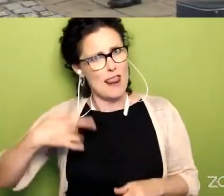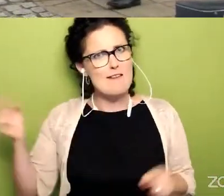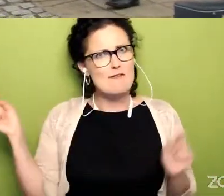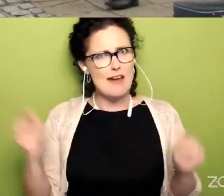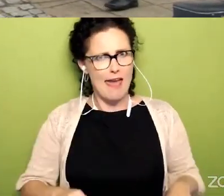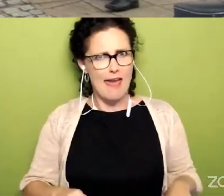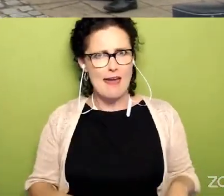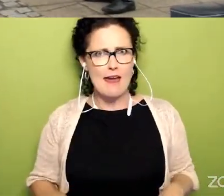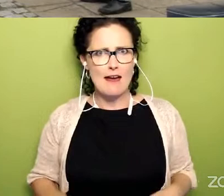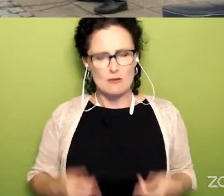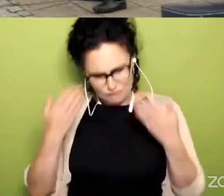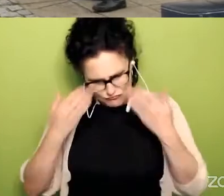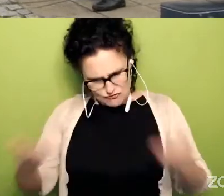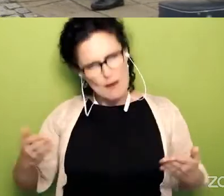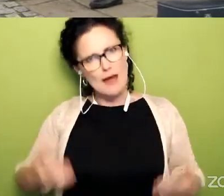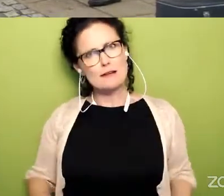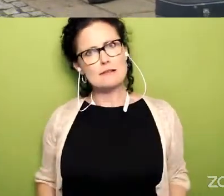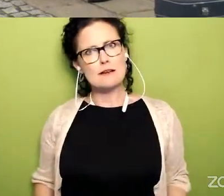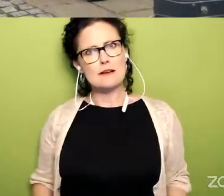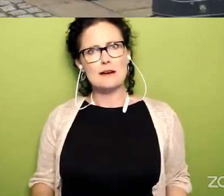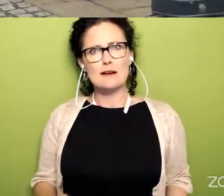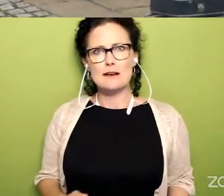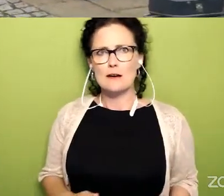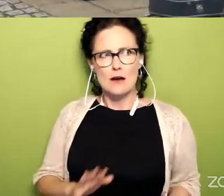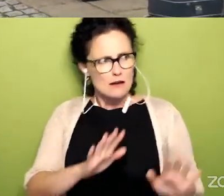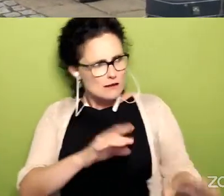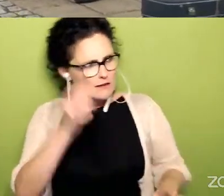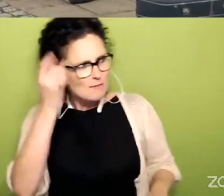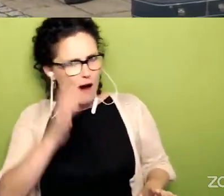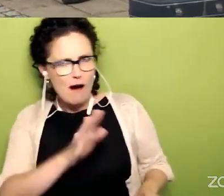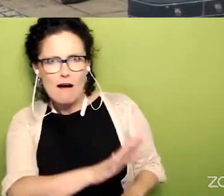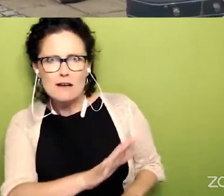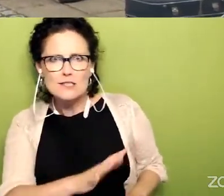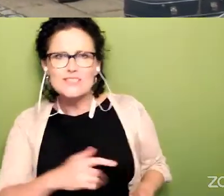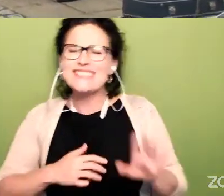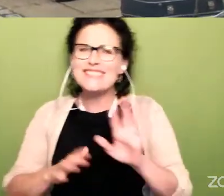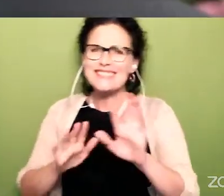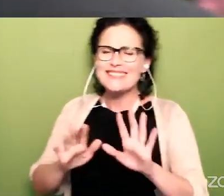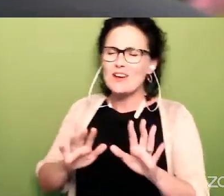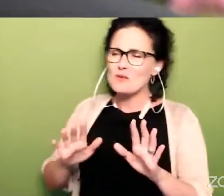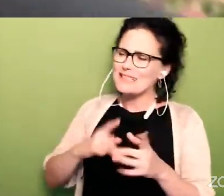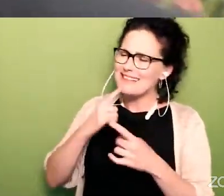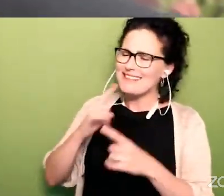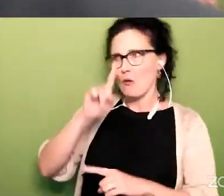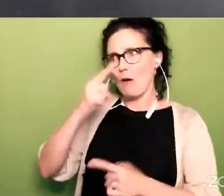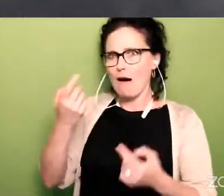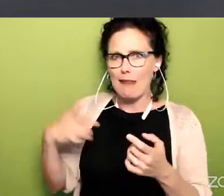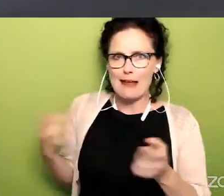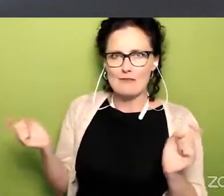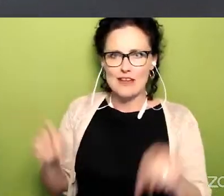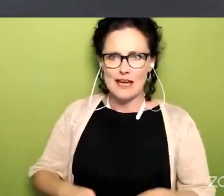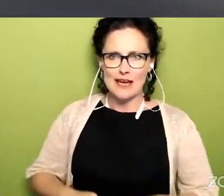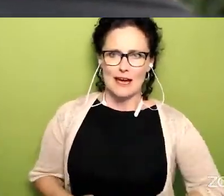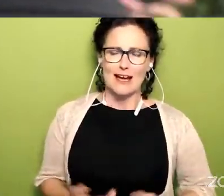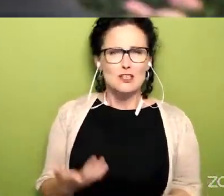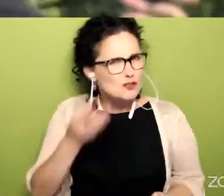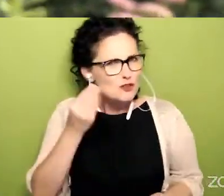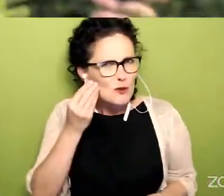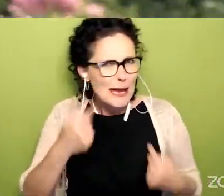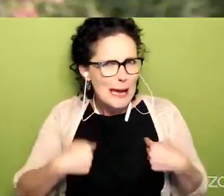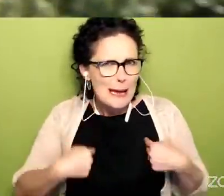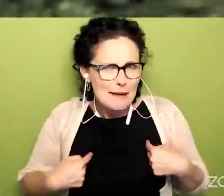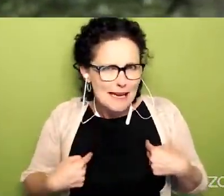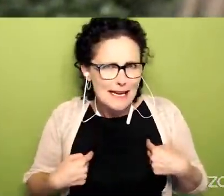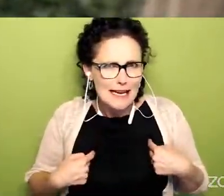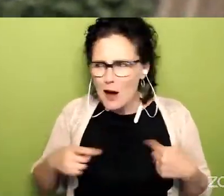so many things. Don't shout at me, mate. I don't see the problem. They worship God, don't they? Not our God. Not the divine Guru Nanak Dev Ji. Oh, you want